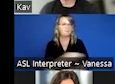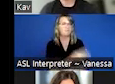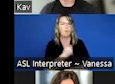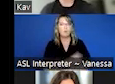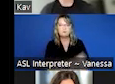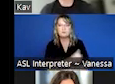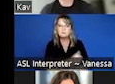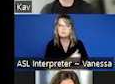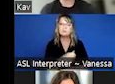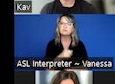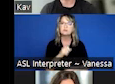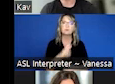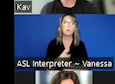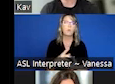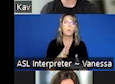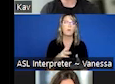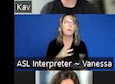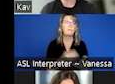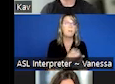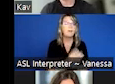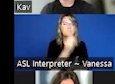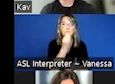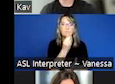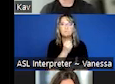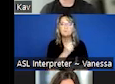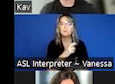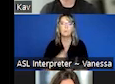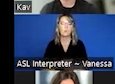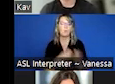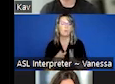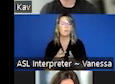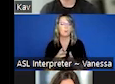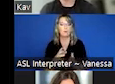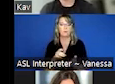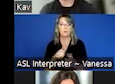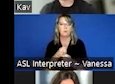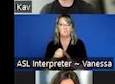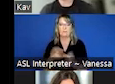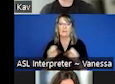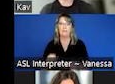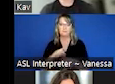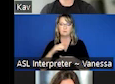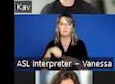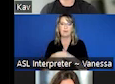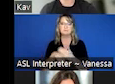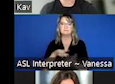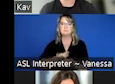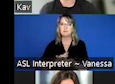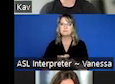appointments, when it comes to getting groceries, when it comes to adhering to a medication plan, or even just